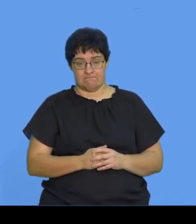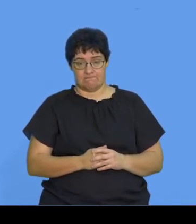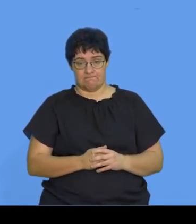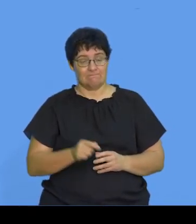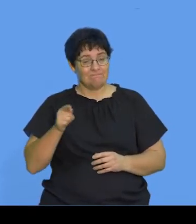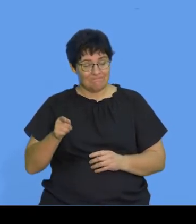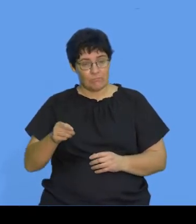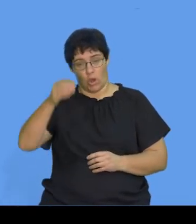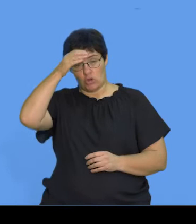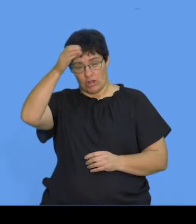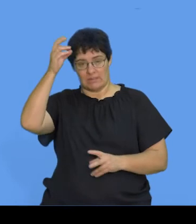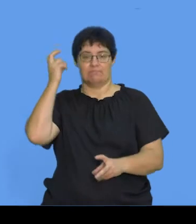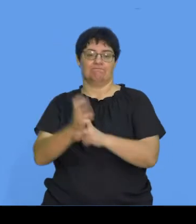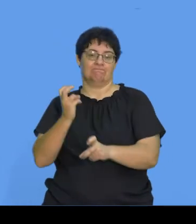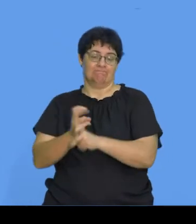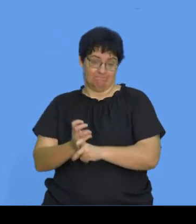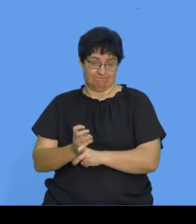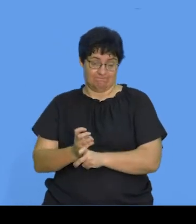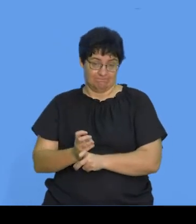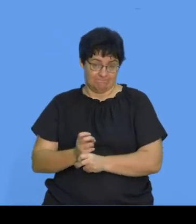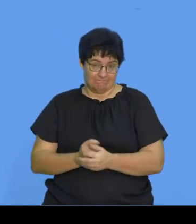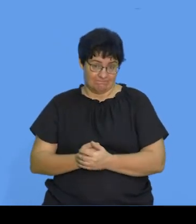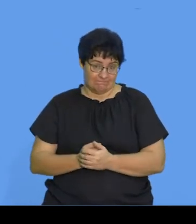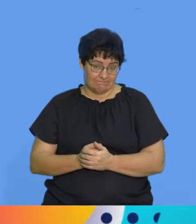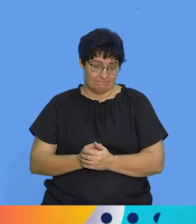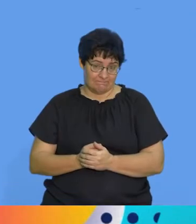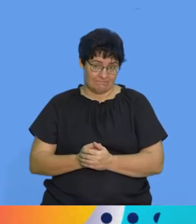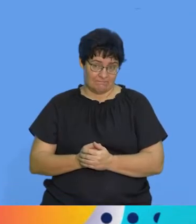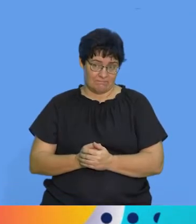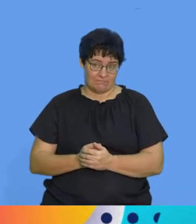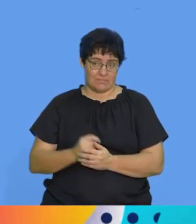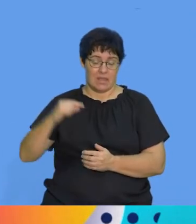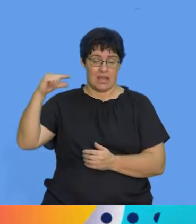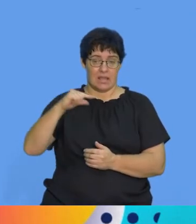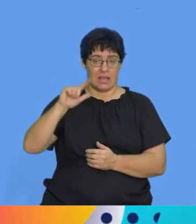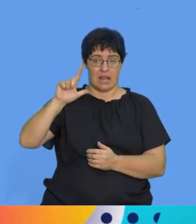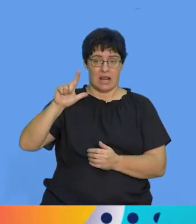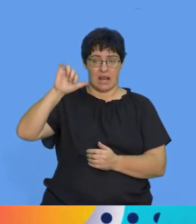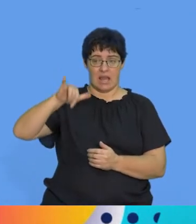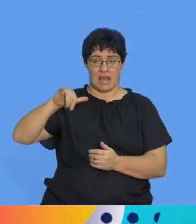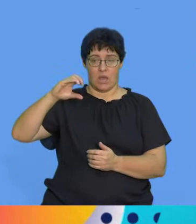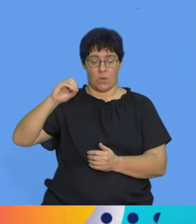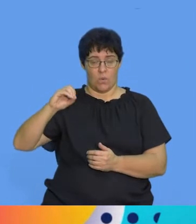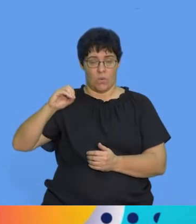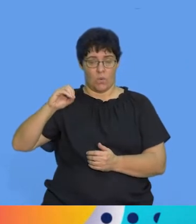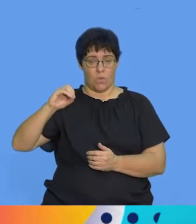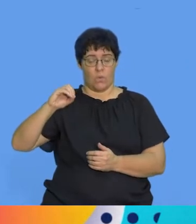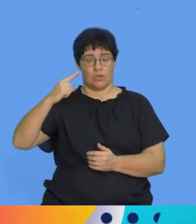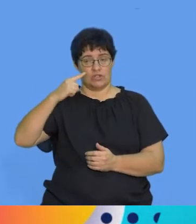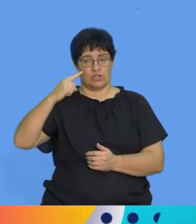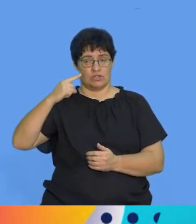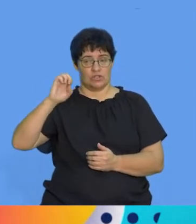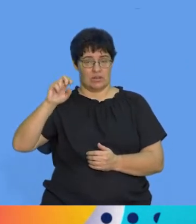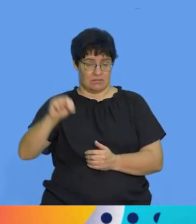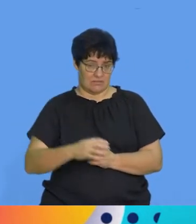This is quite a difficult concept to understand. Now, this is called a glycogen. Now,